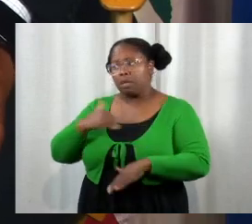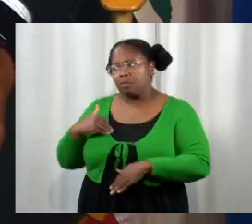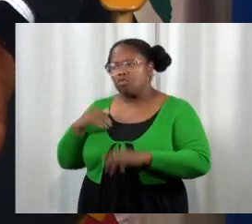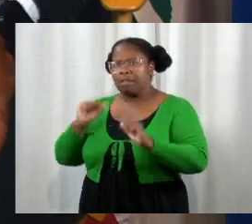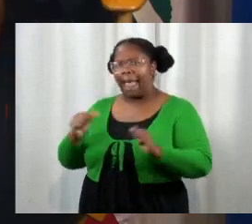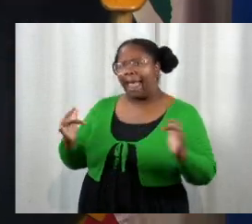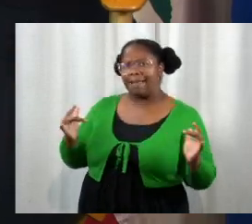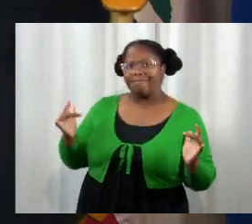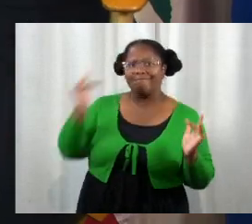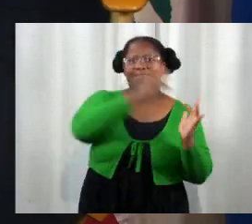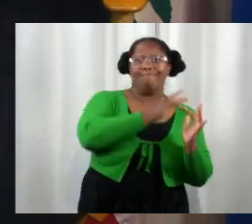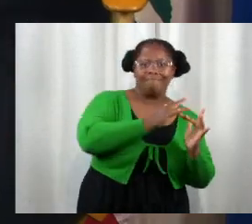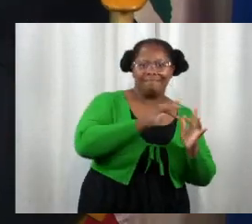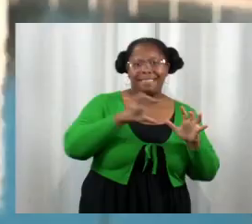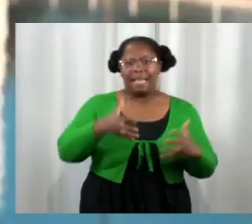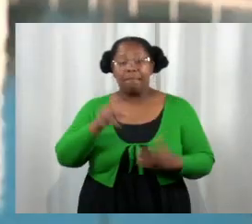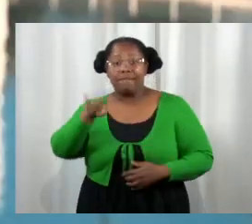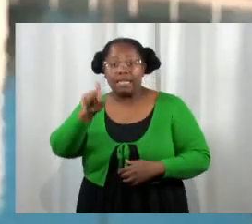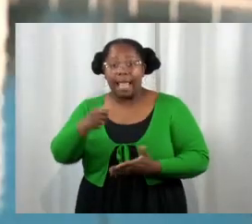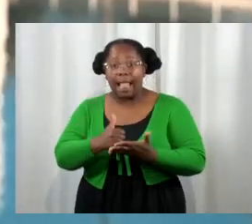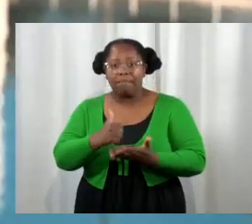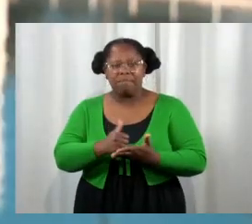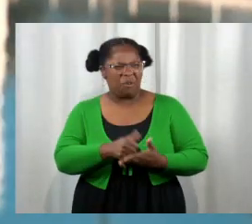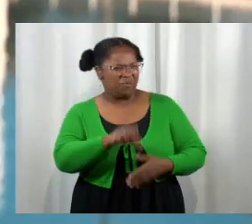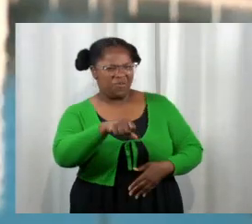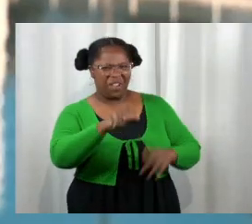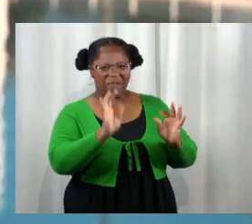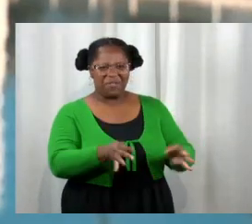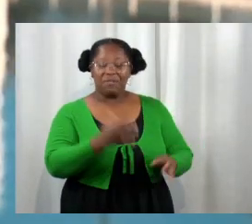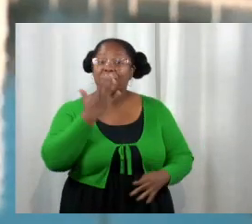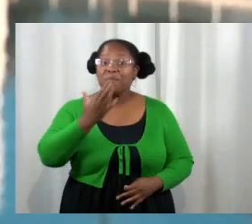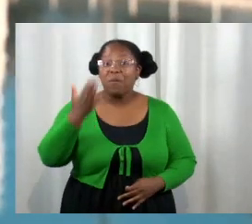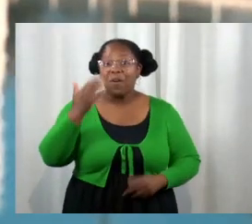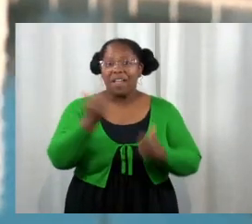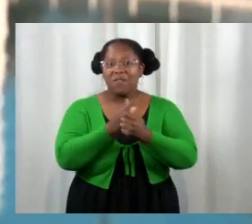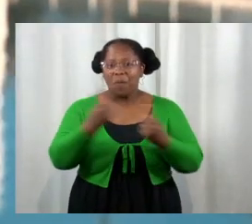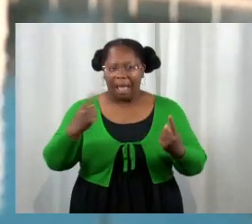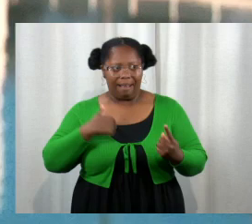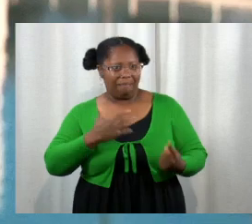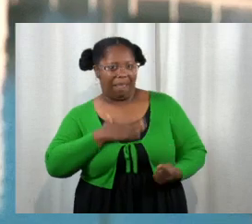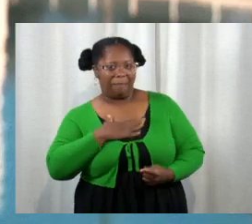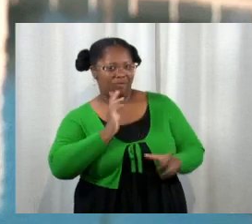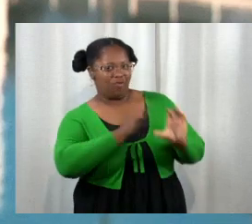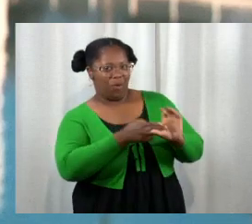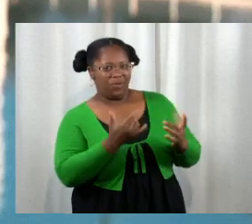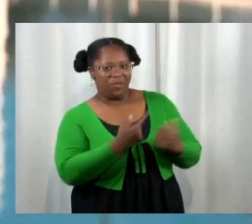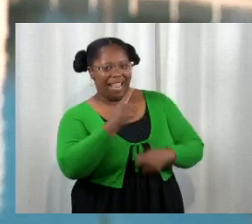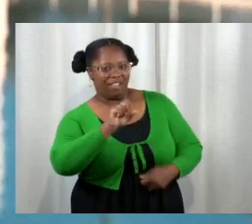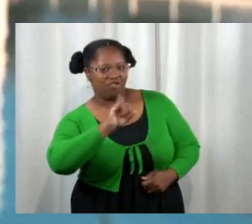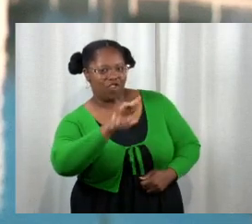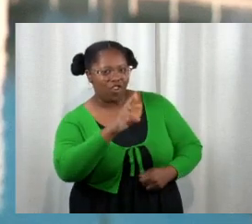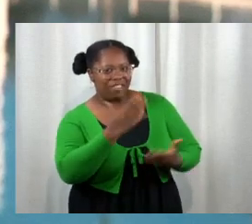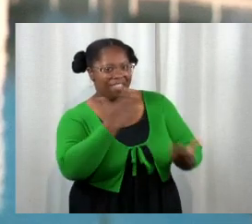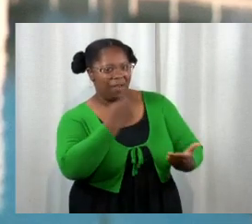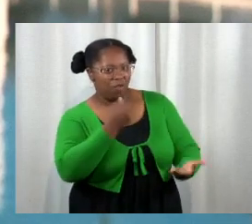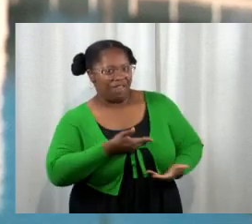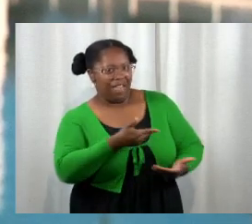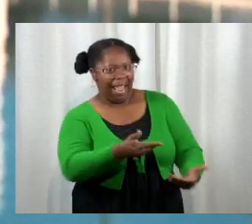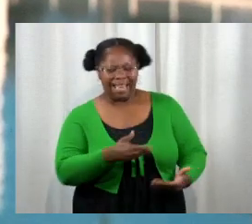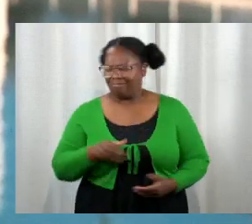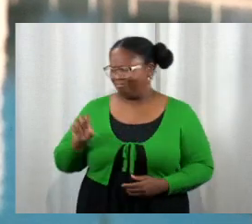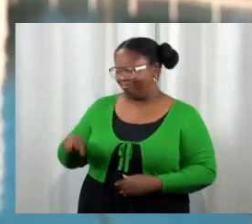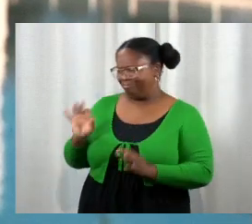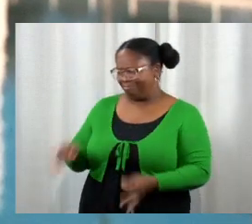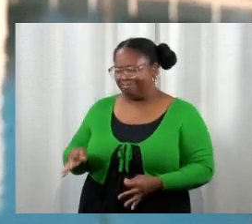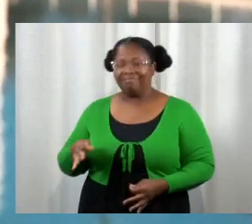contact that team should we need help? Absolutely. So good morning, everyone. I'm happy to join you today, sir. So thank you for inviting me. I'm